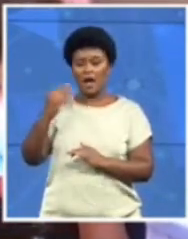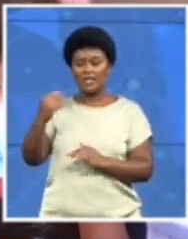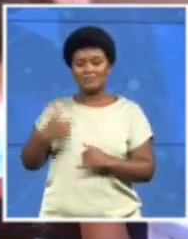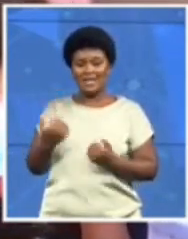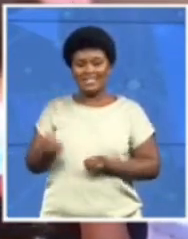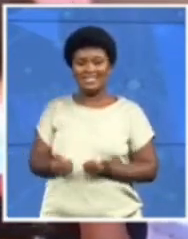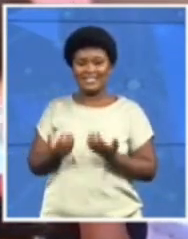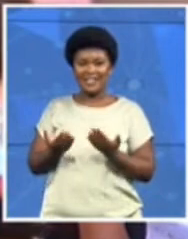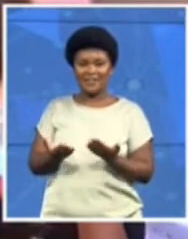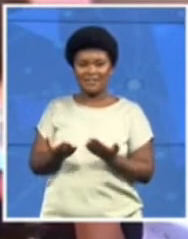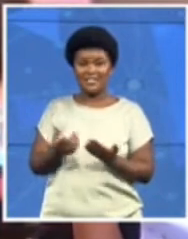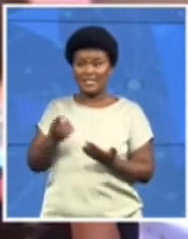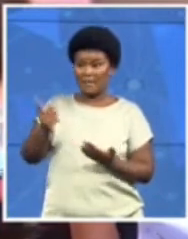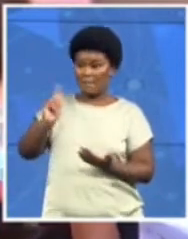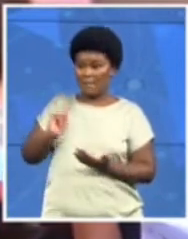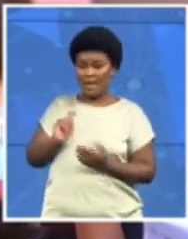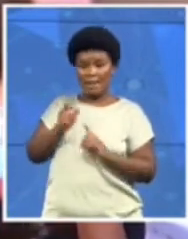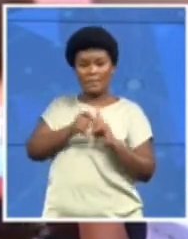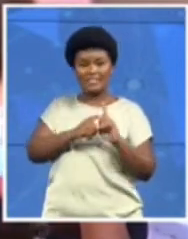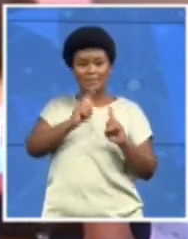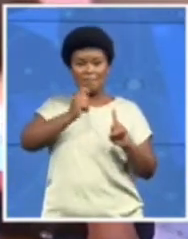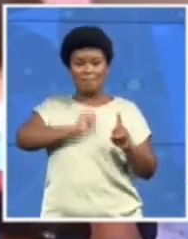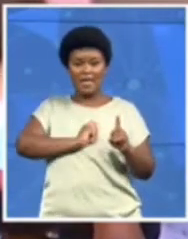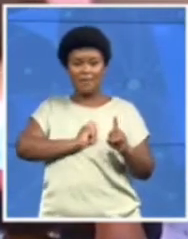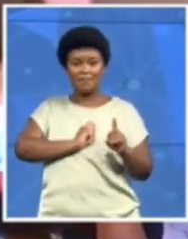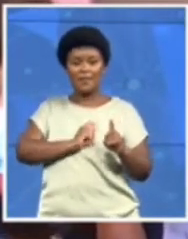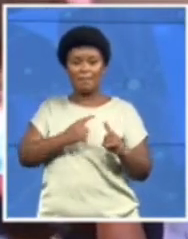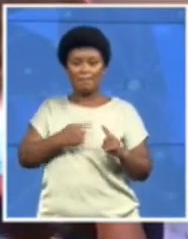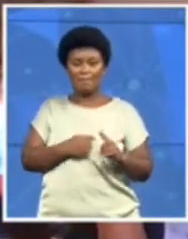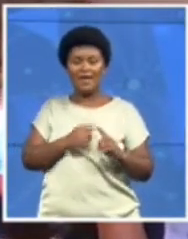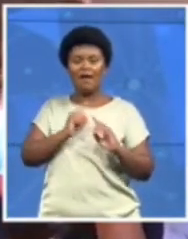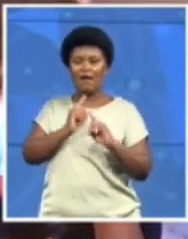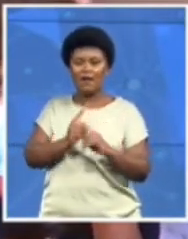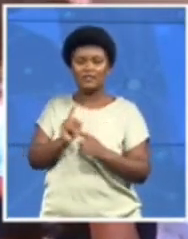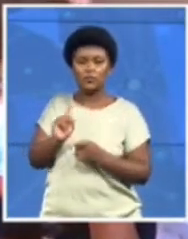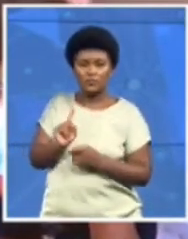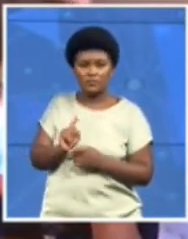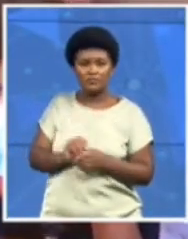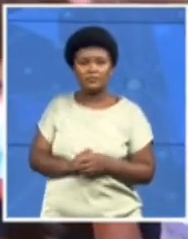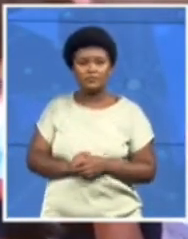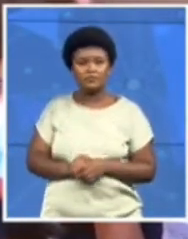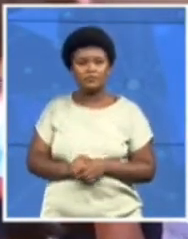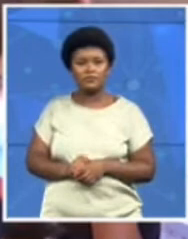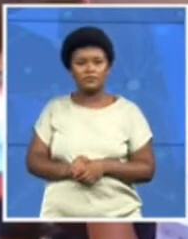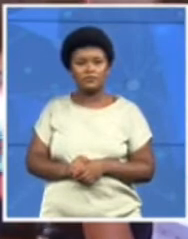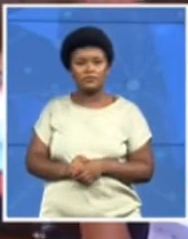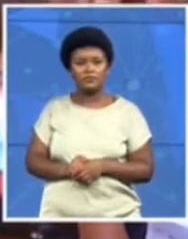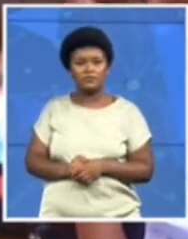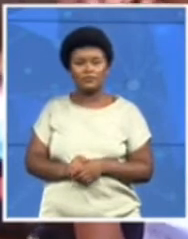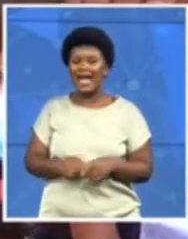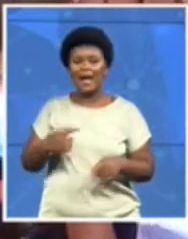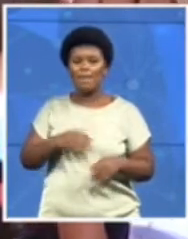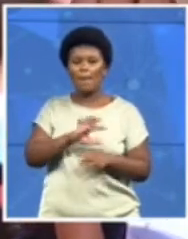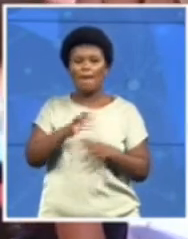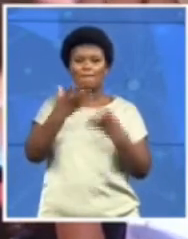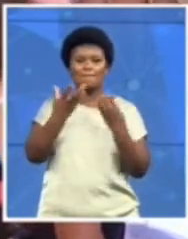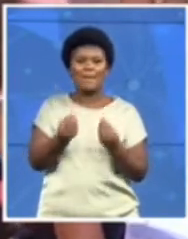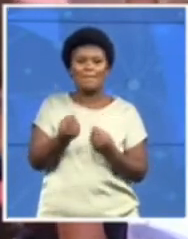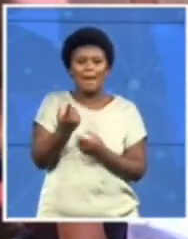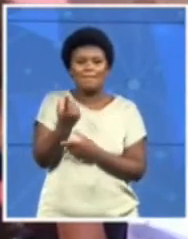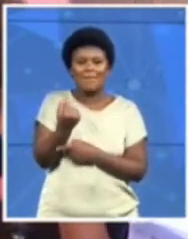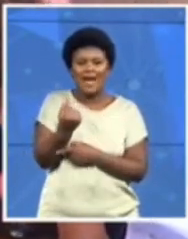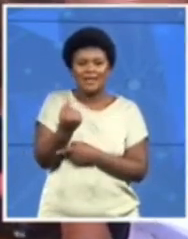my services. And my response was that, look, I am not getting money in this case. I am assisting because